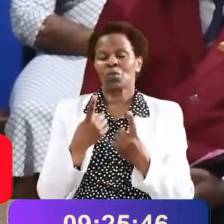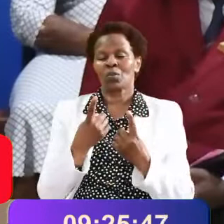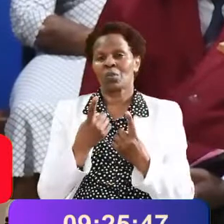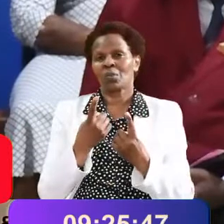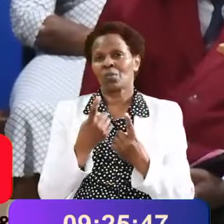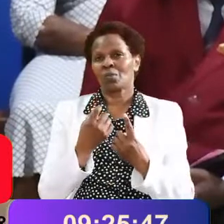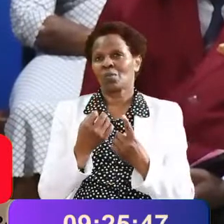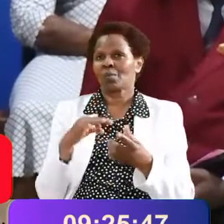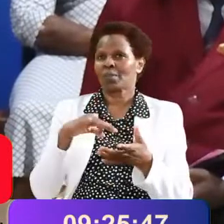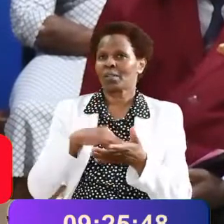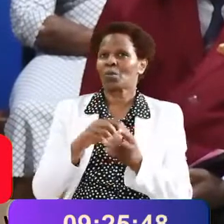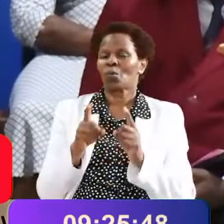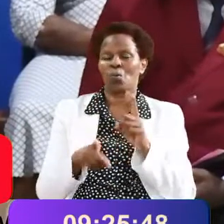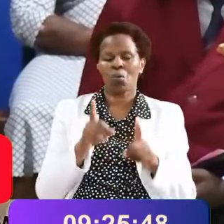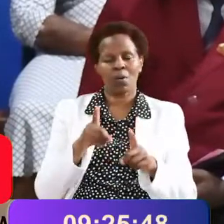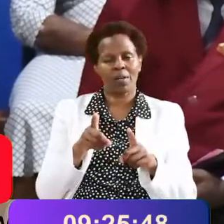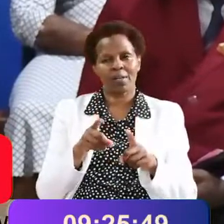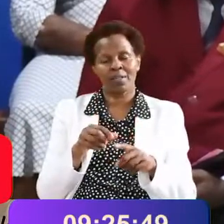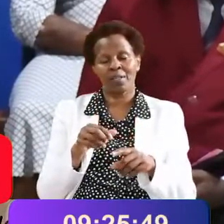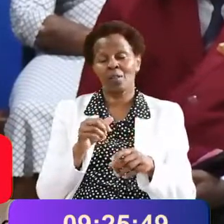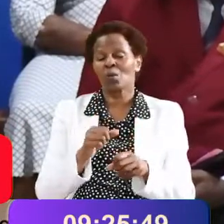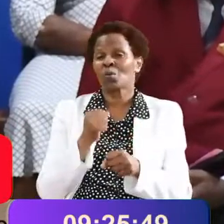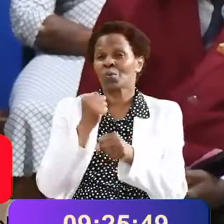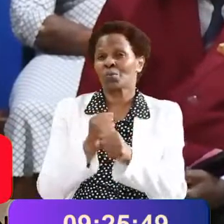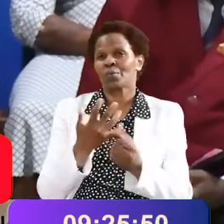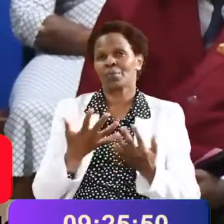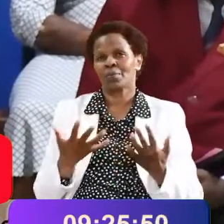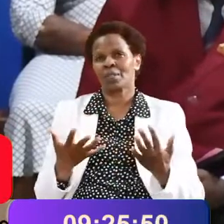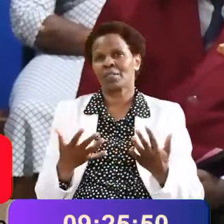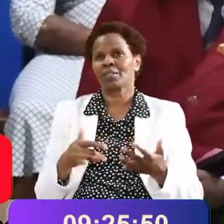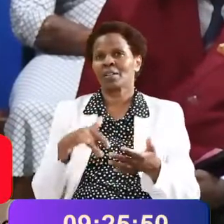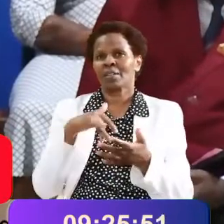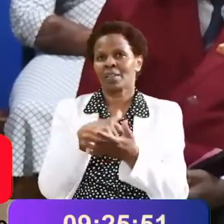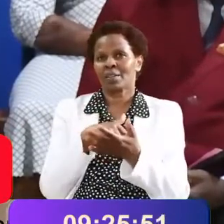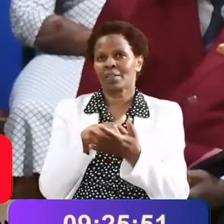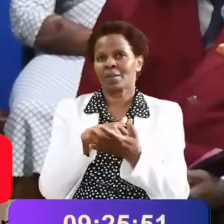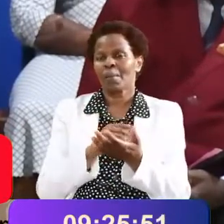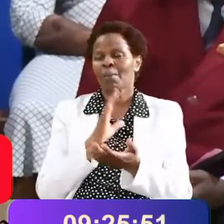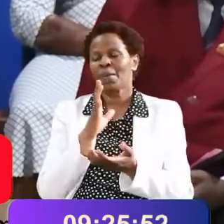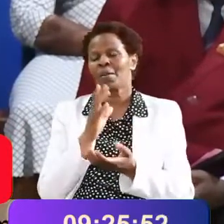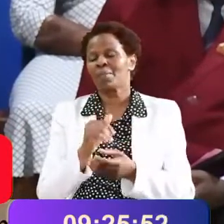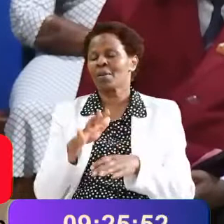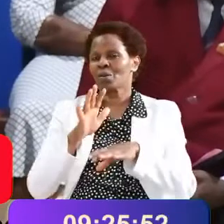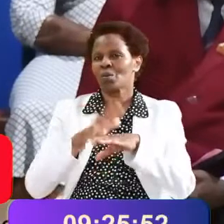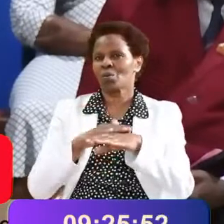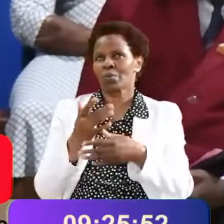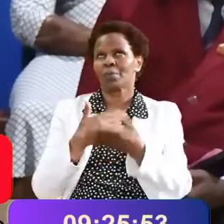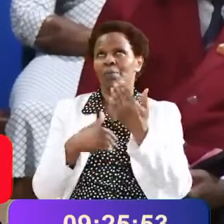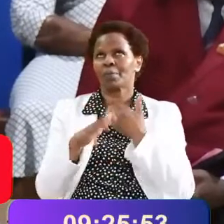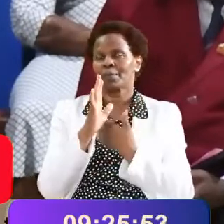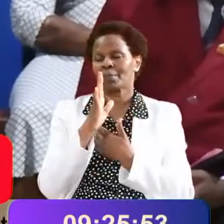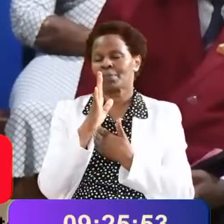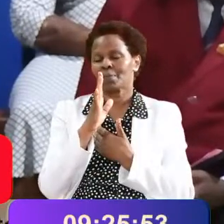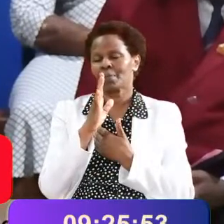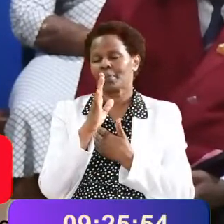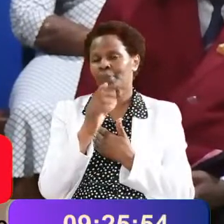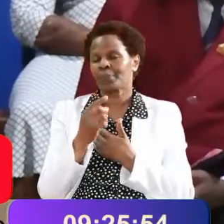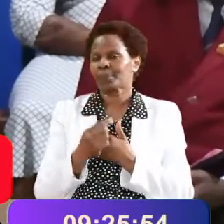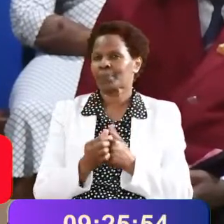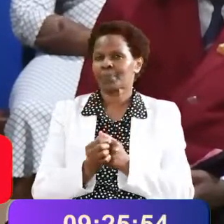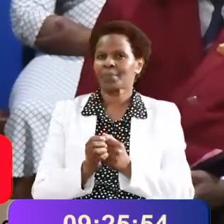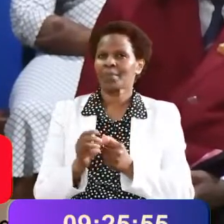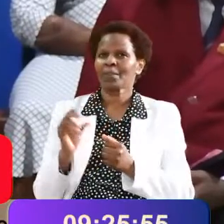it means walking or doing things that would be acceptable before God. In Ephesians chapter 5 and verse